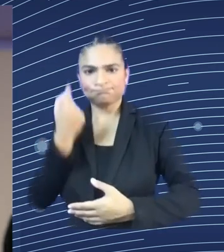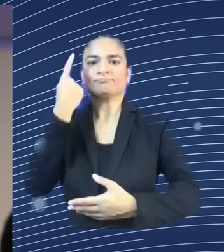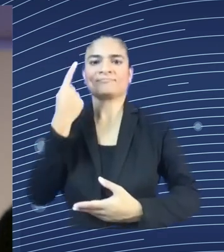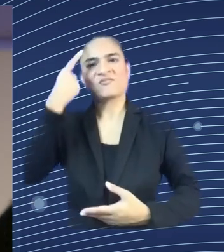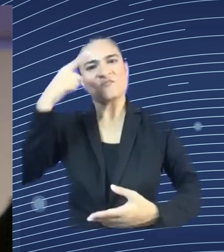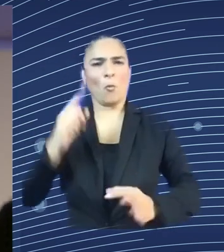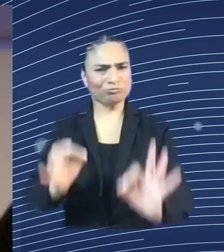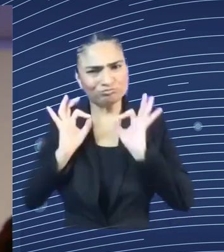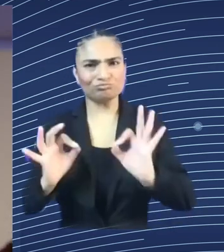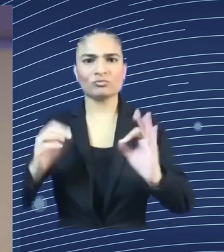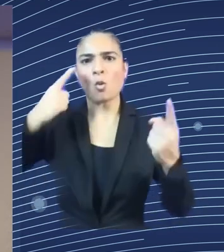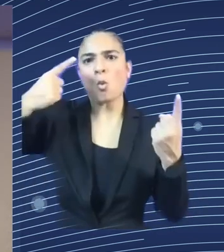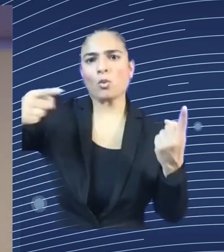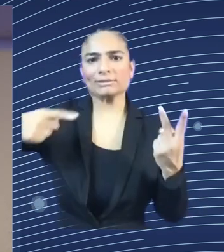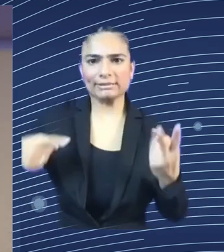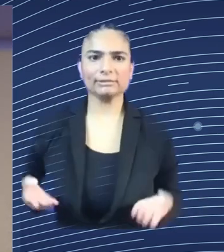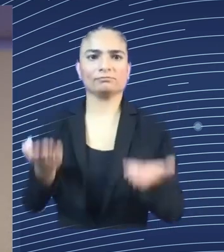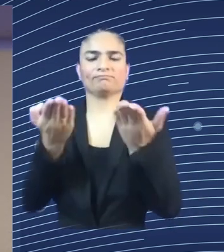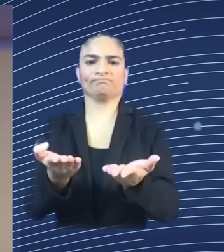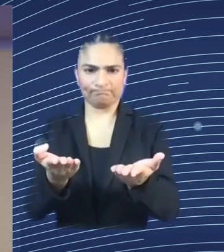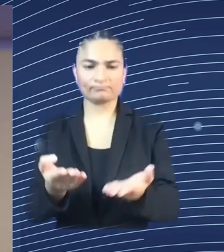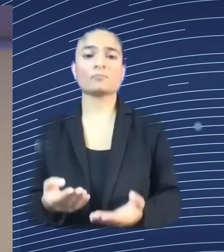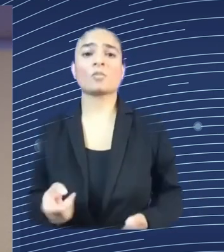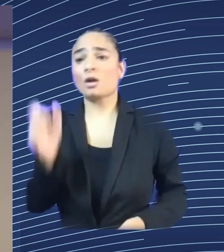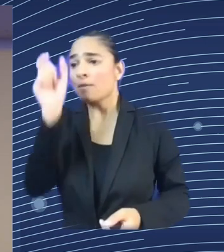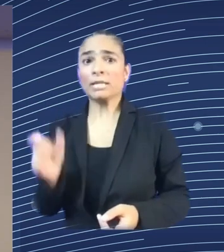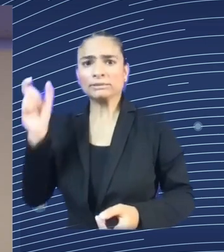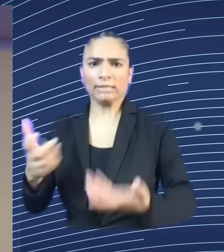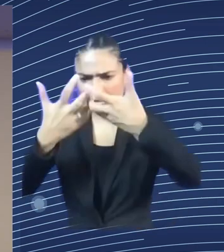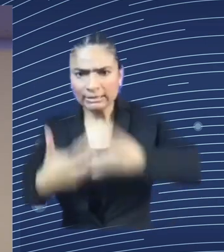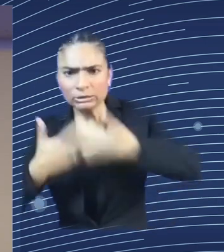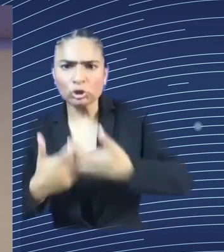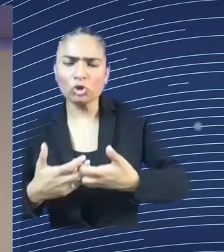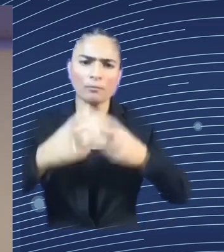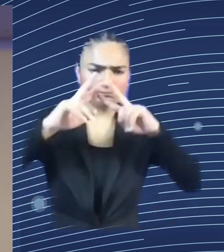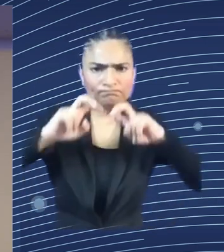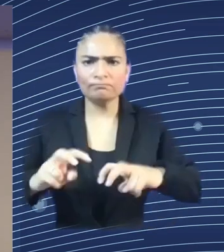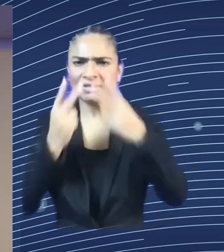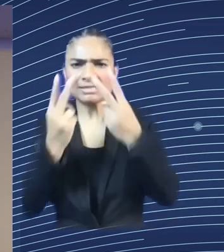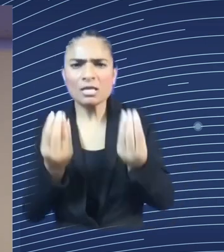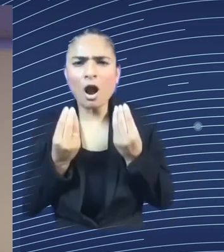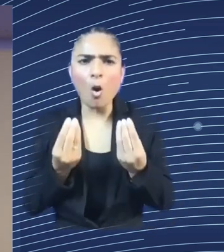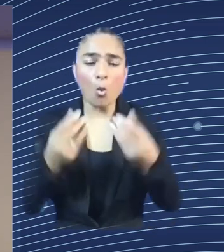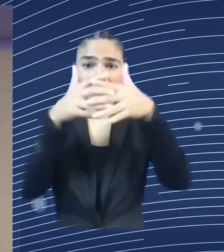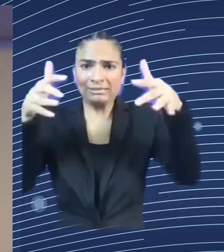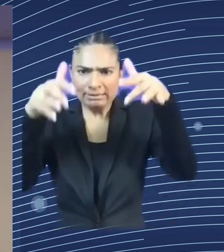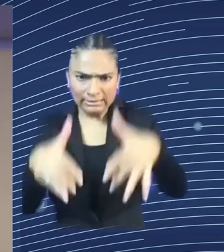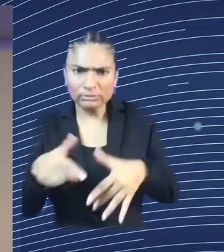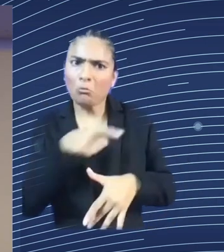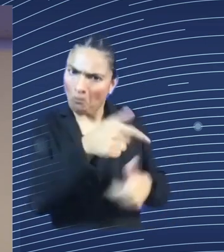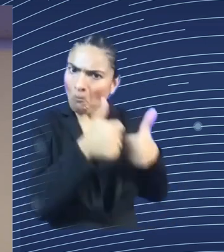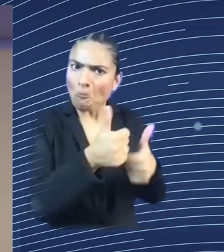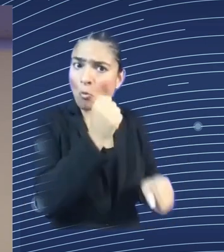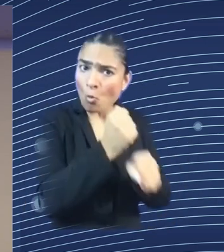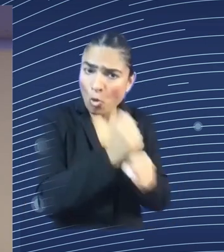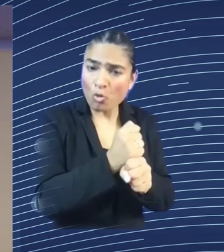system possibly works, right. It's like key to collaborate with the impacted community, and that always means to collaborate with